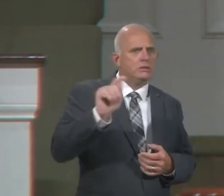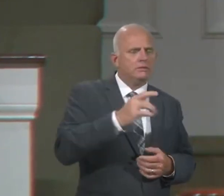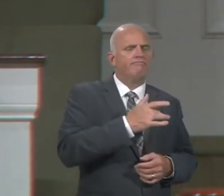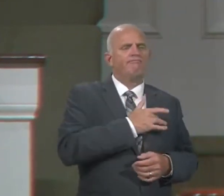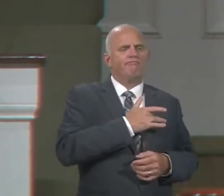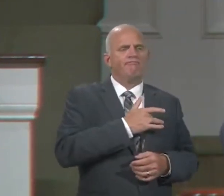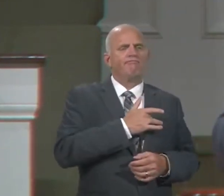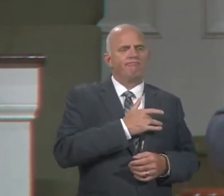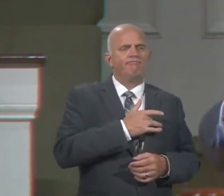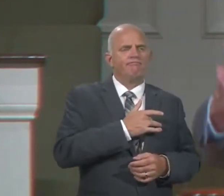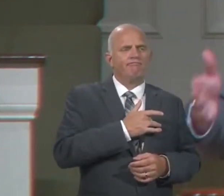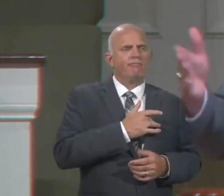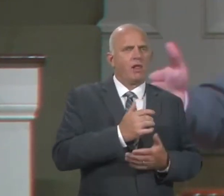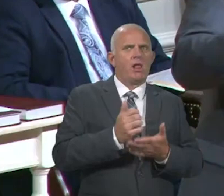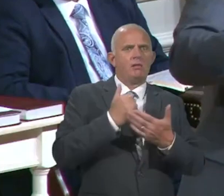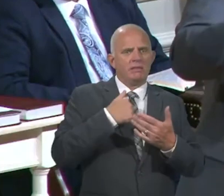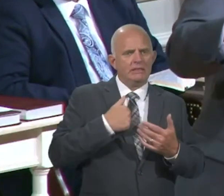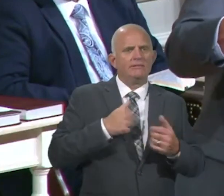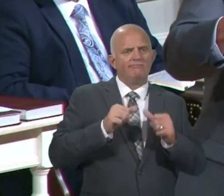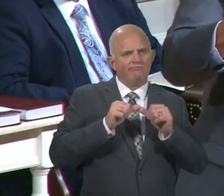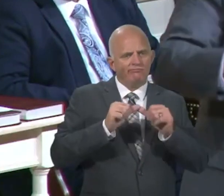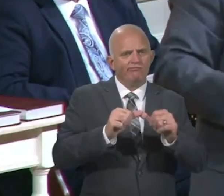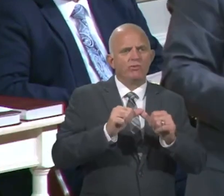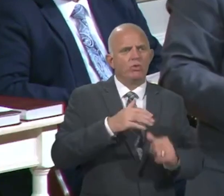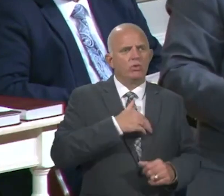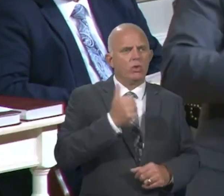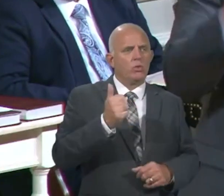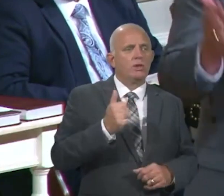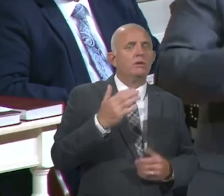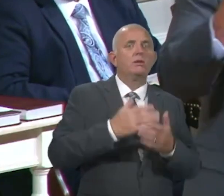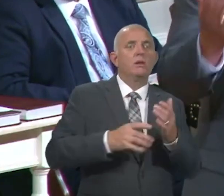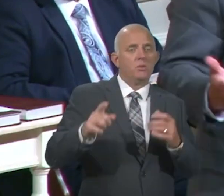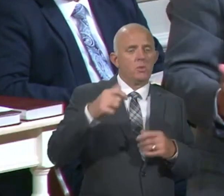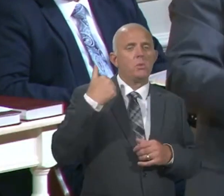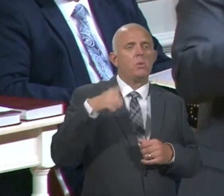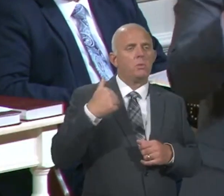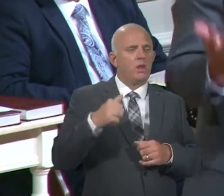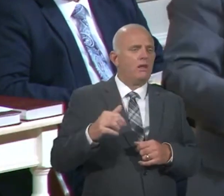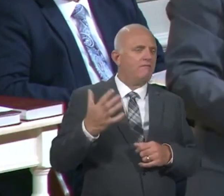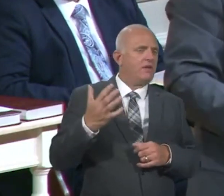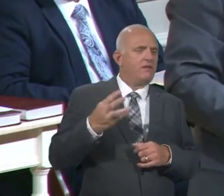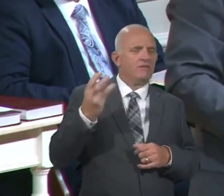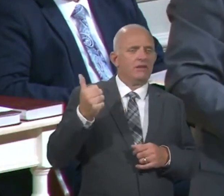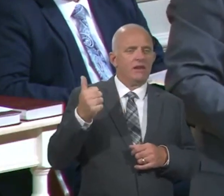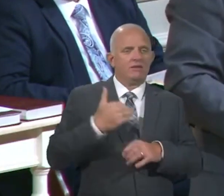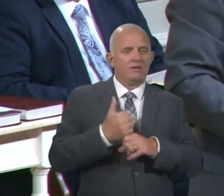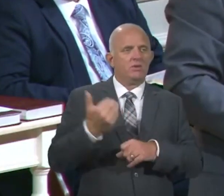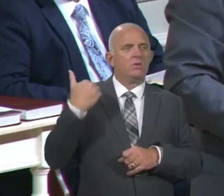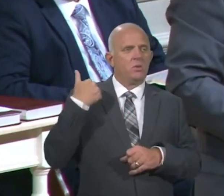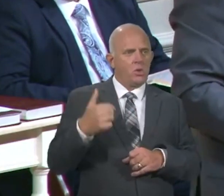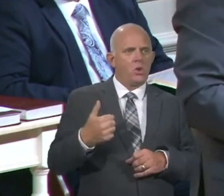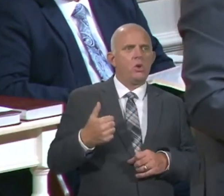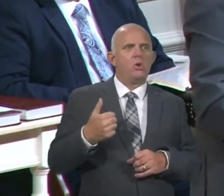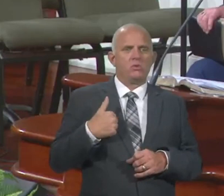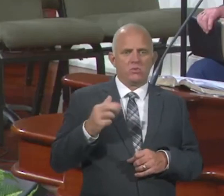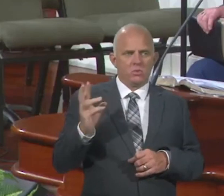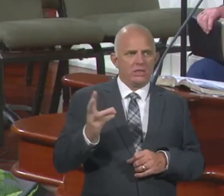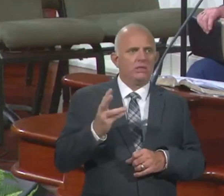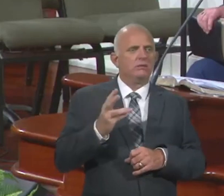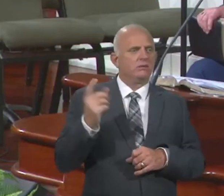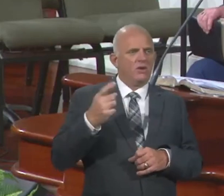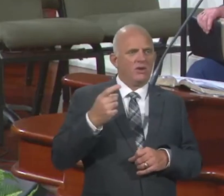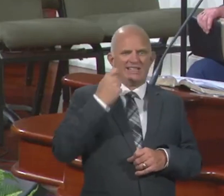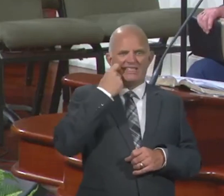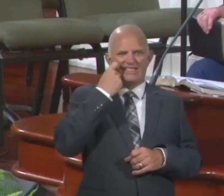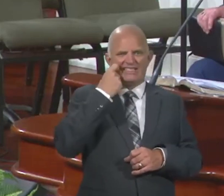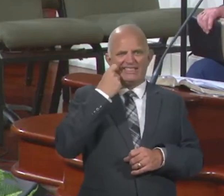consistent. Consistent in our soul winning. Some of us remember 5, 10, 15 years ago, we won a soul to Christ. But how about in recent weeks